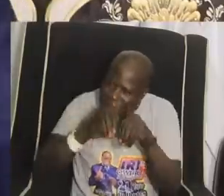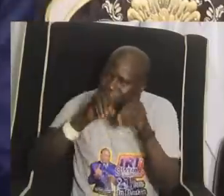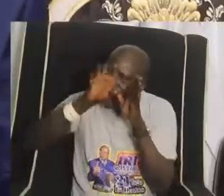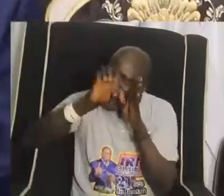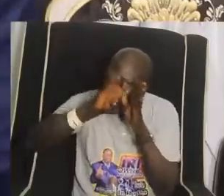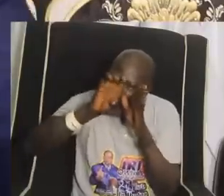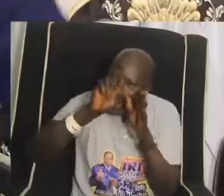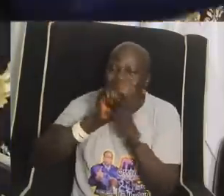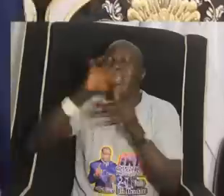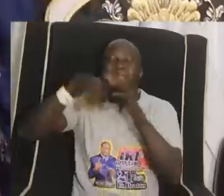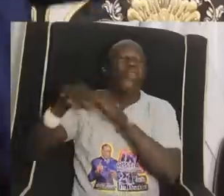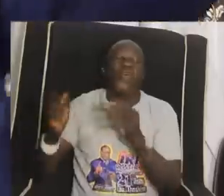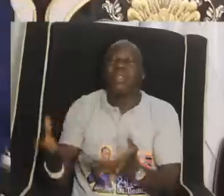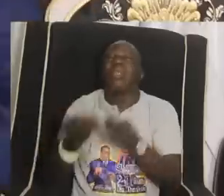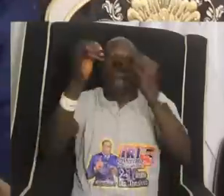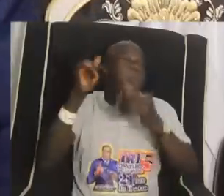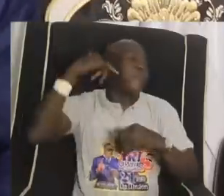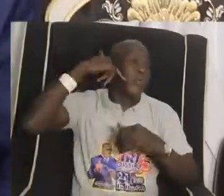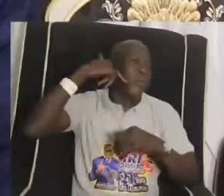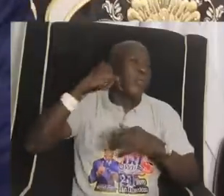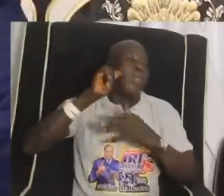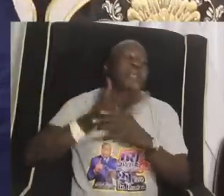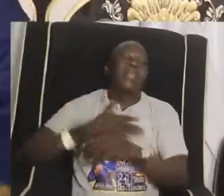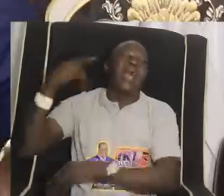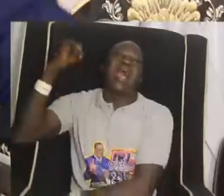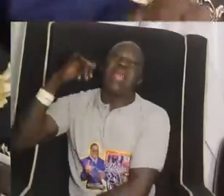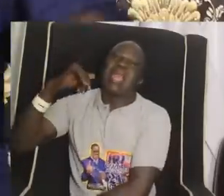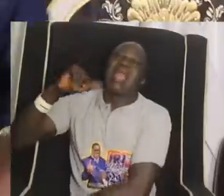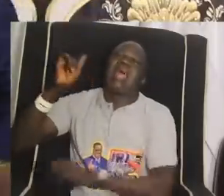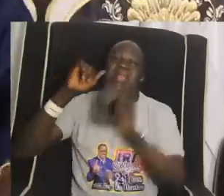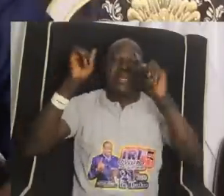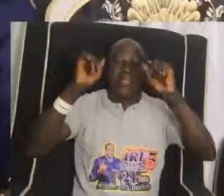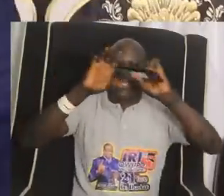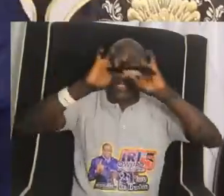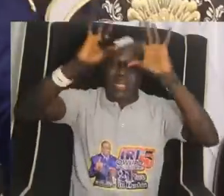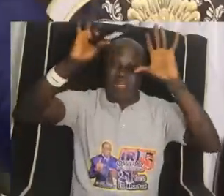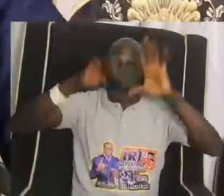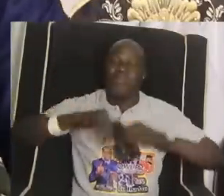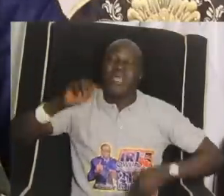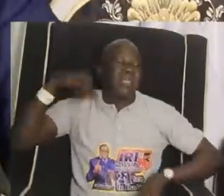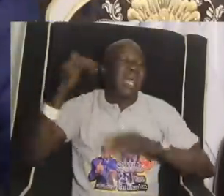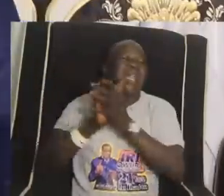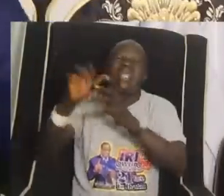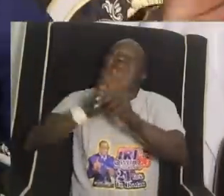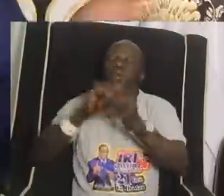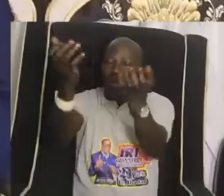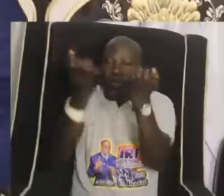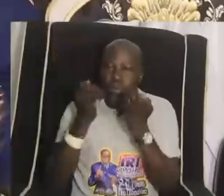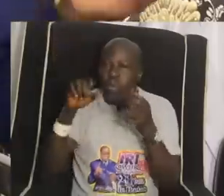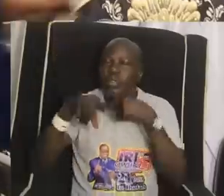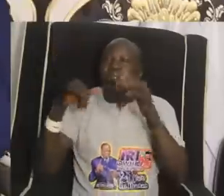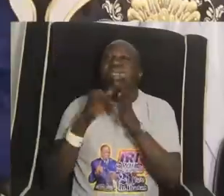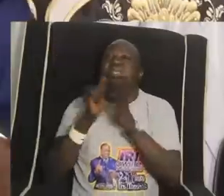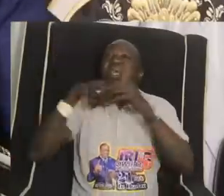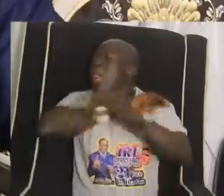receive an alarm, it's only that we are. Okay. Yes, it's a lot to my deputy. You're my name. It's a lot to my lap. No fair receive for God. I want